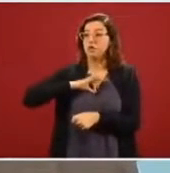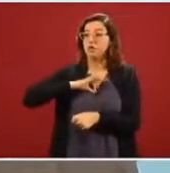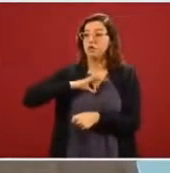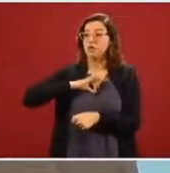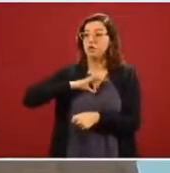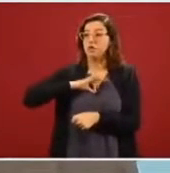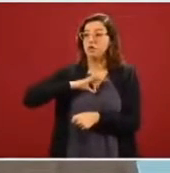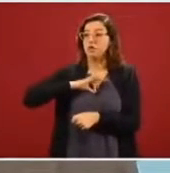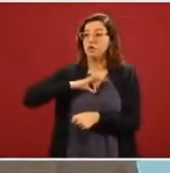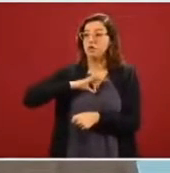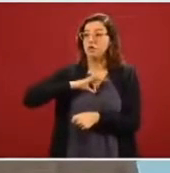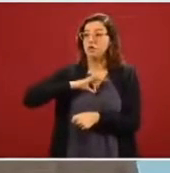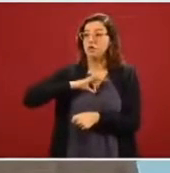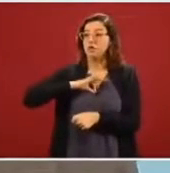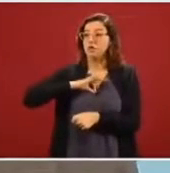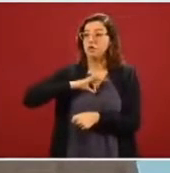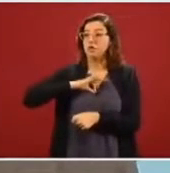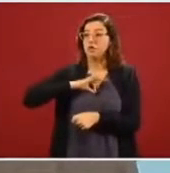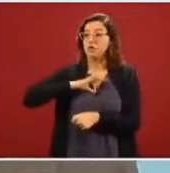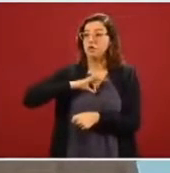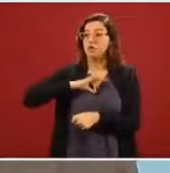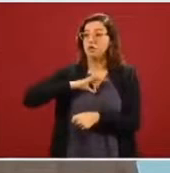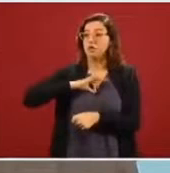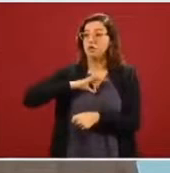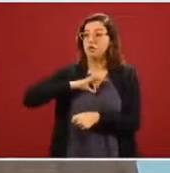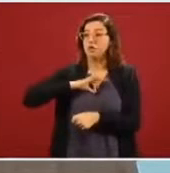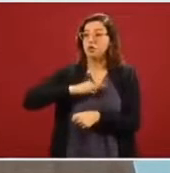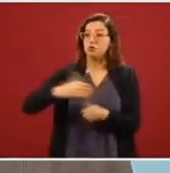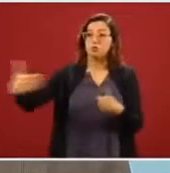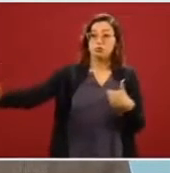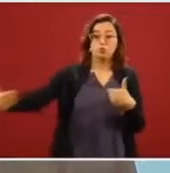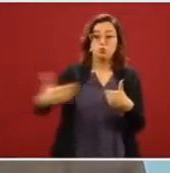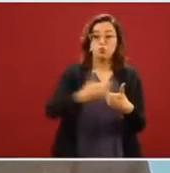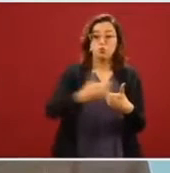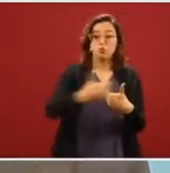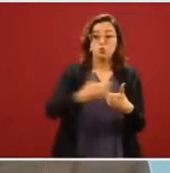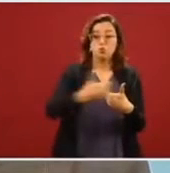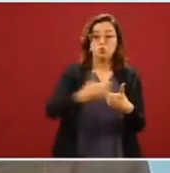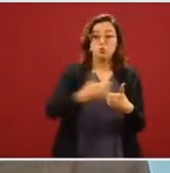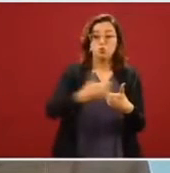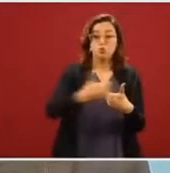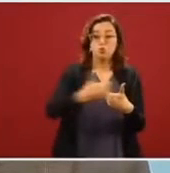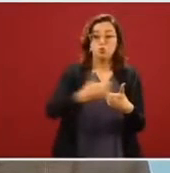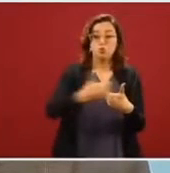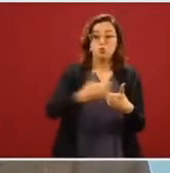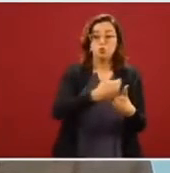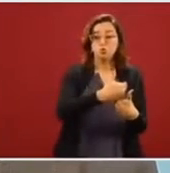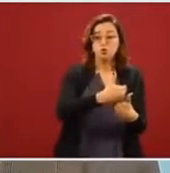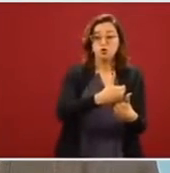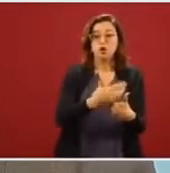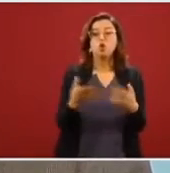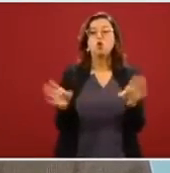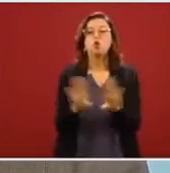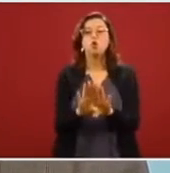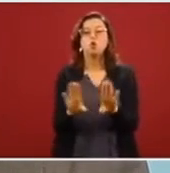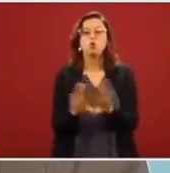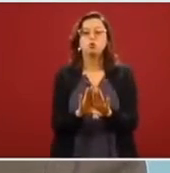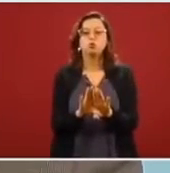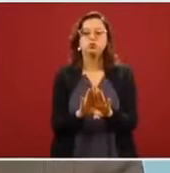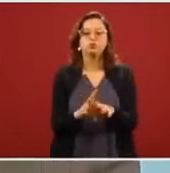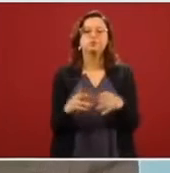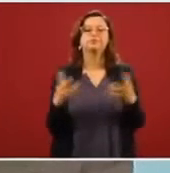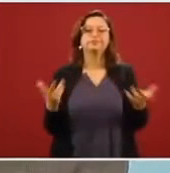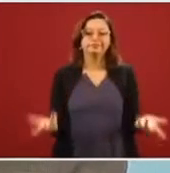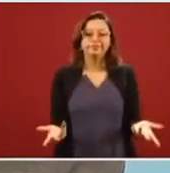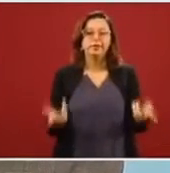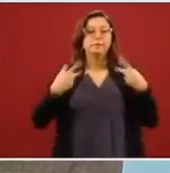does this virus enter? Let's not lose de vista. sight of this. Entra porque